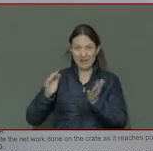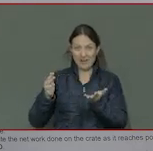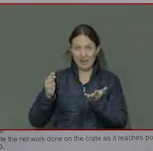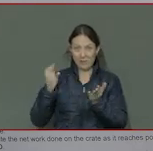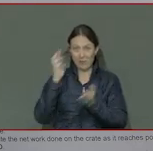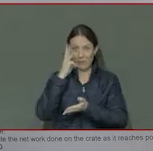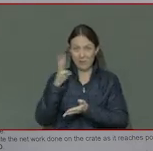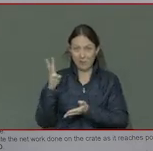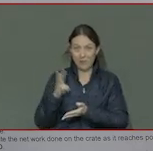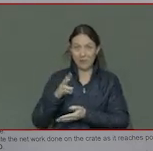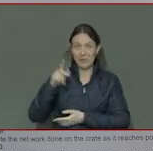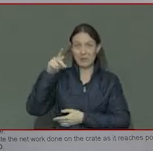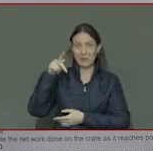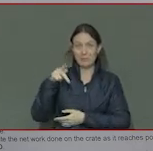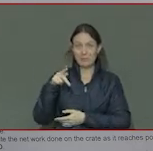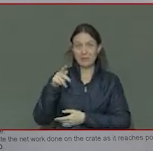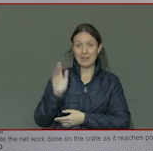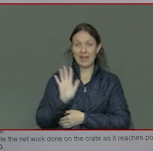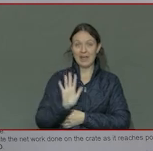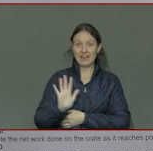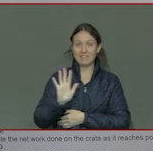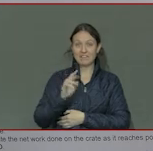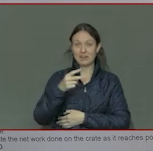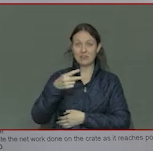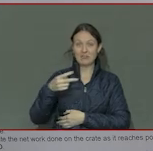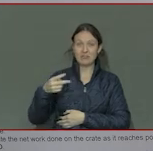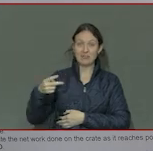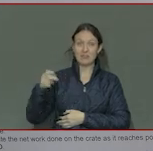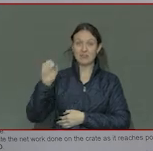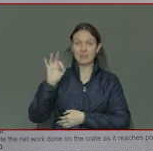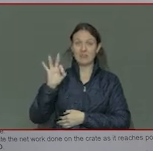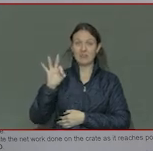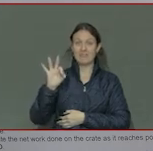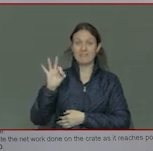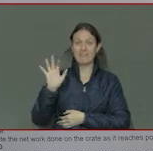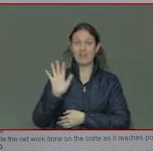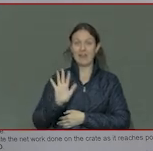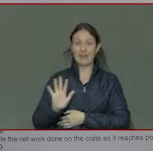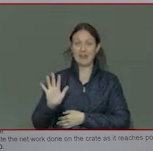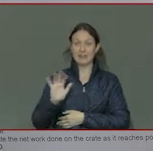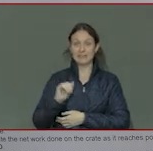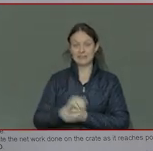P average equals F times V average.